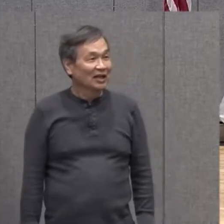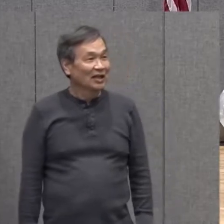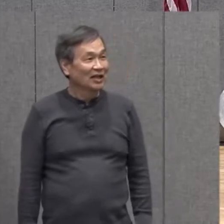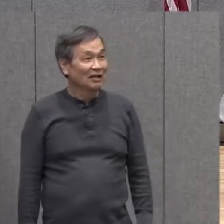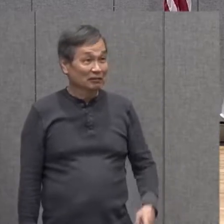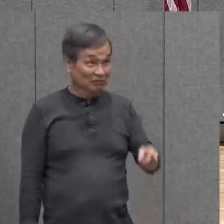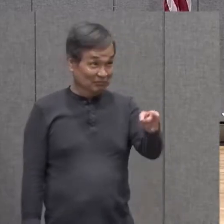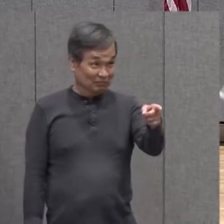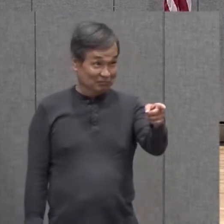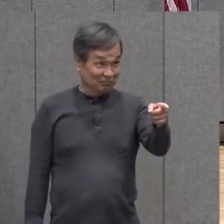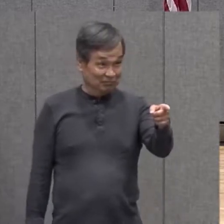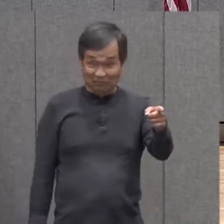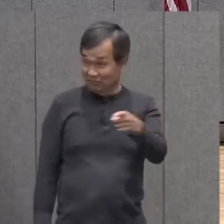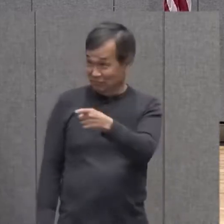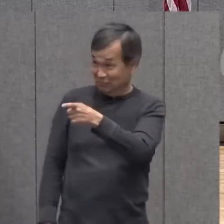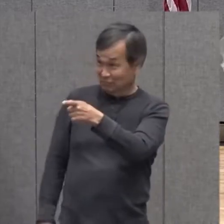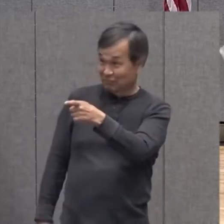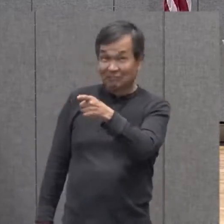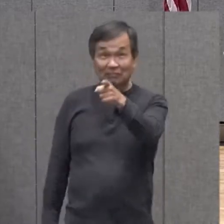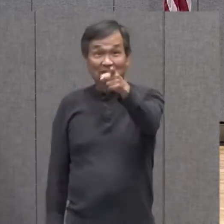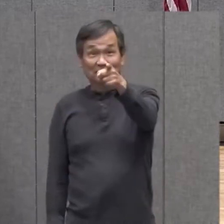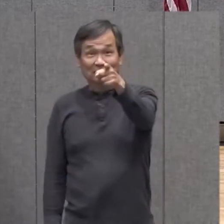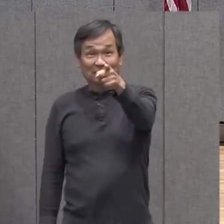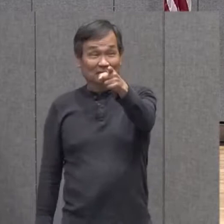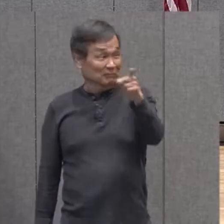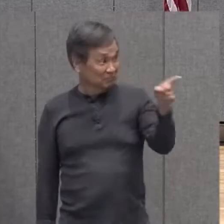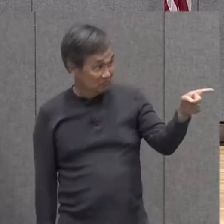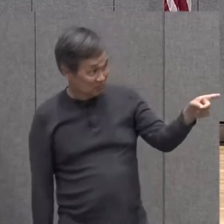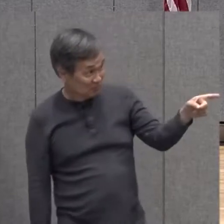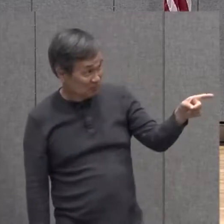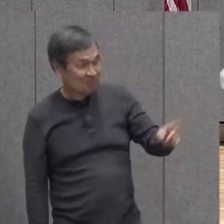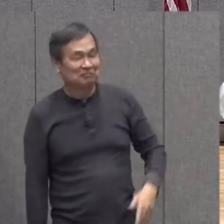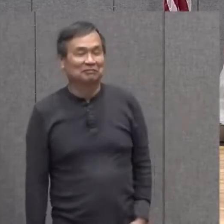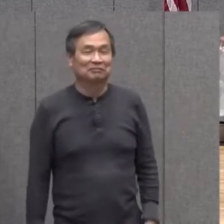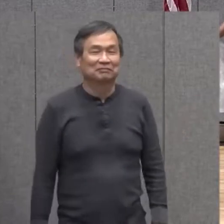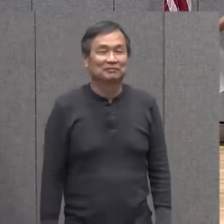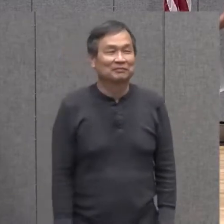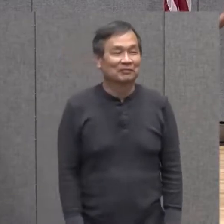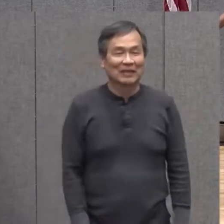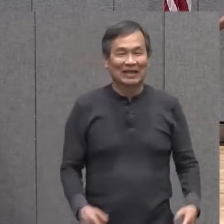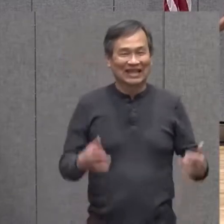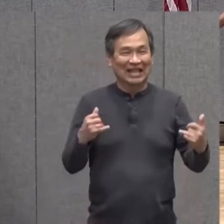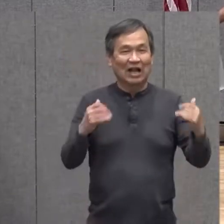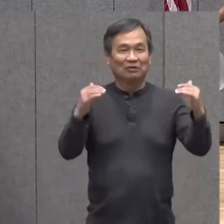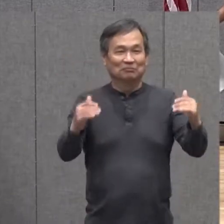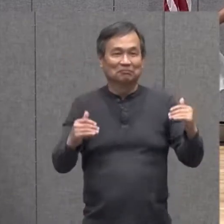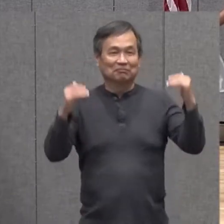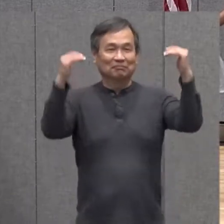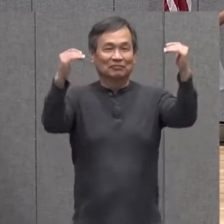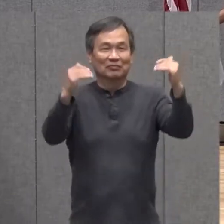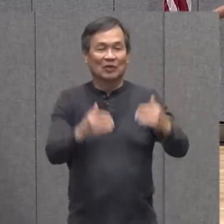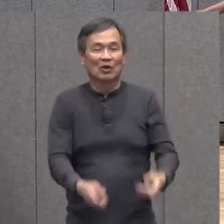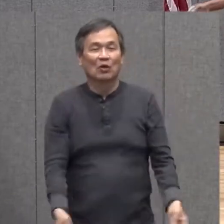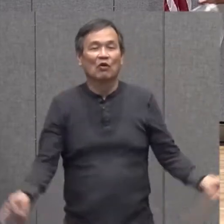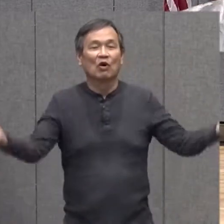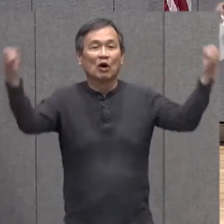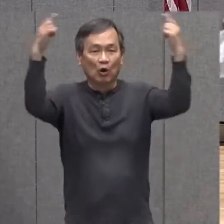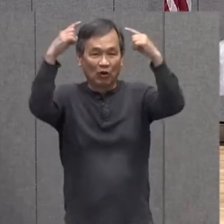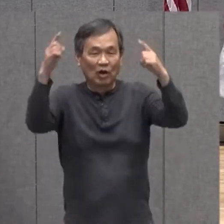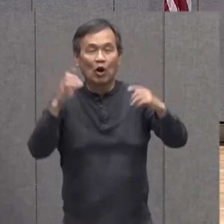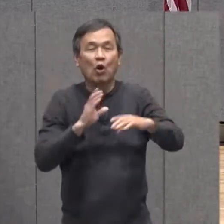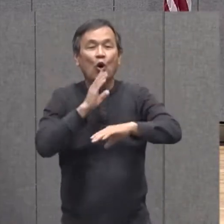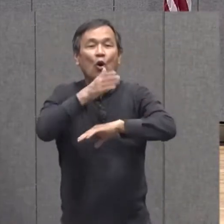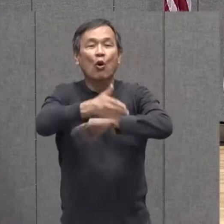got that one? I got it. You guys got that one? ¿Ustedes lo Good. hicieron? Excelente, muy Moving bien. on. We're going to go over the top this time. So everybody say